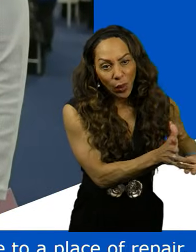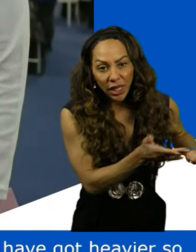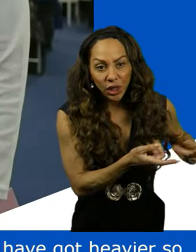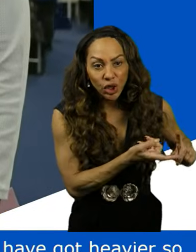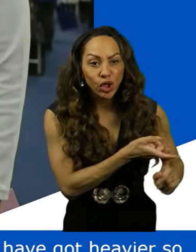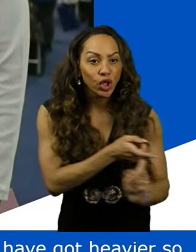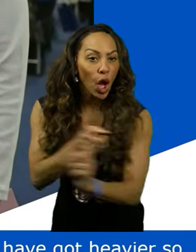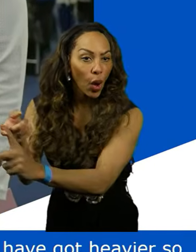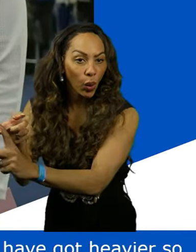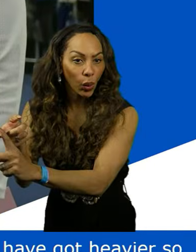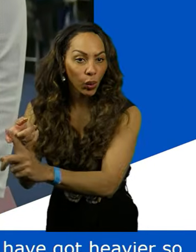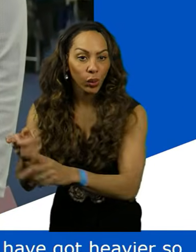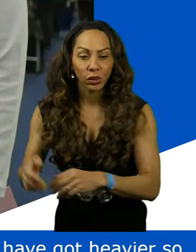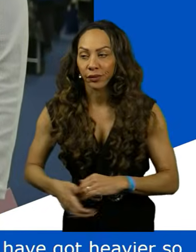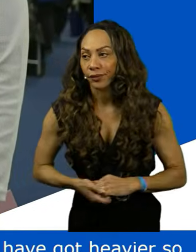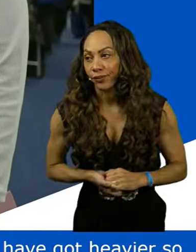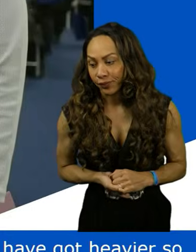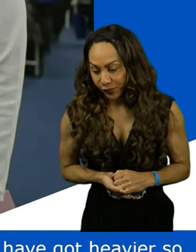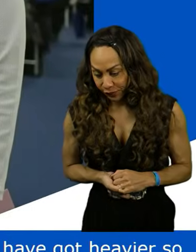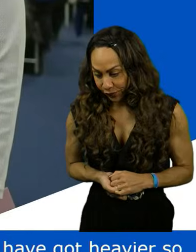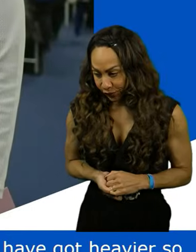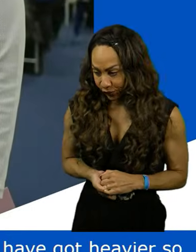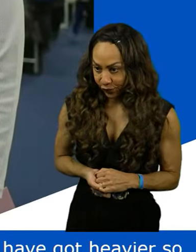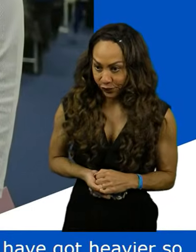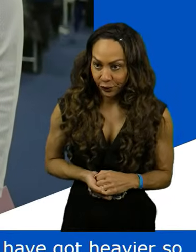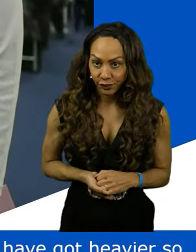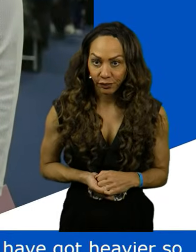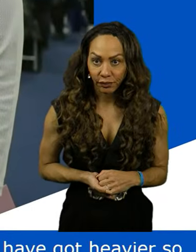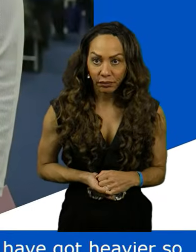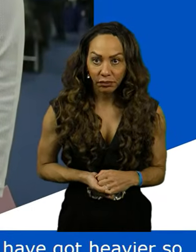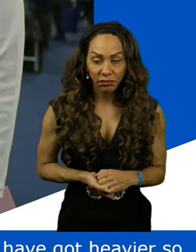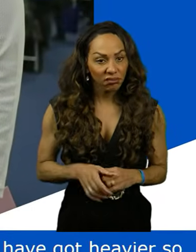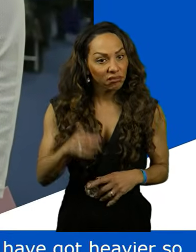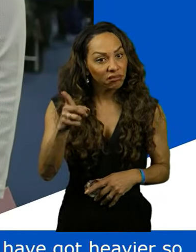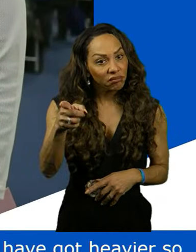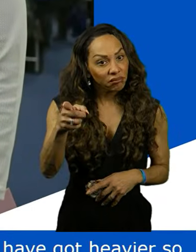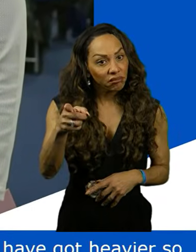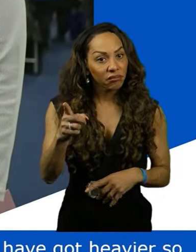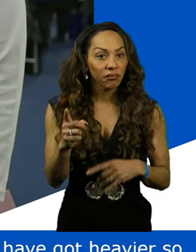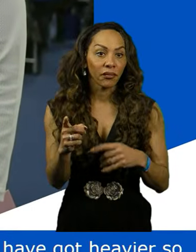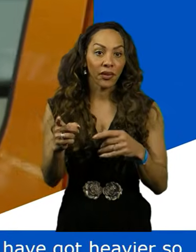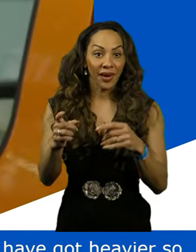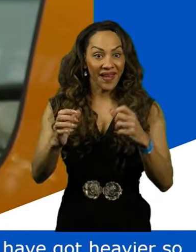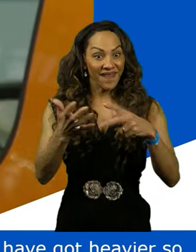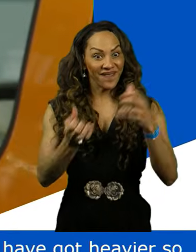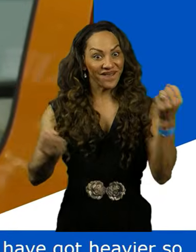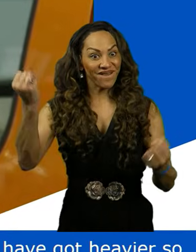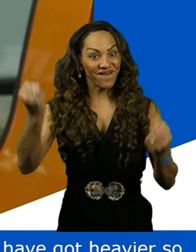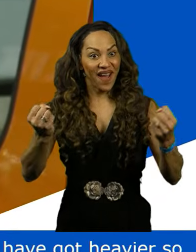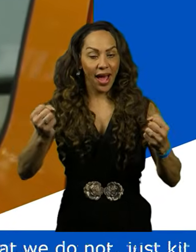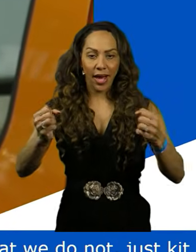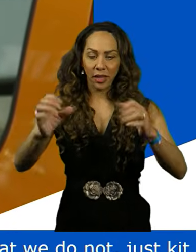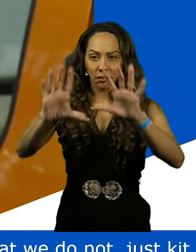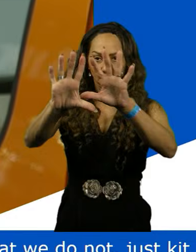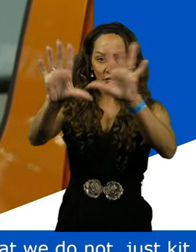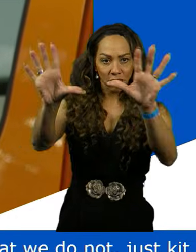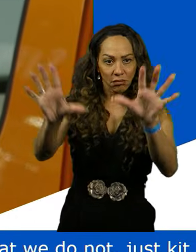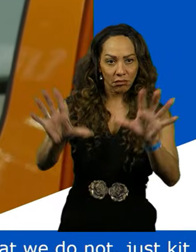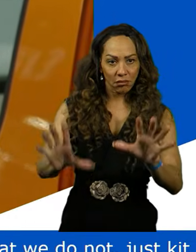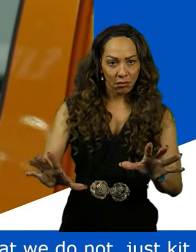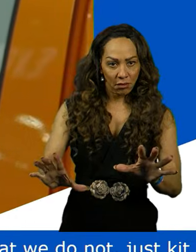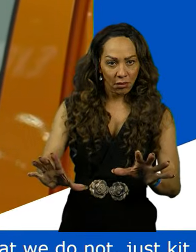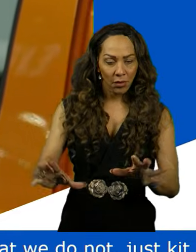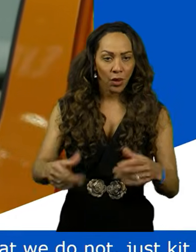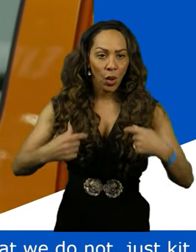thing that's probably really important to note is we don't just kit vans out and forget about them, no. We actively monitor breakdown